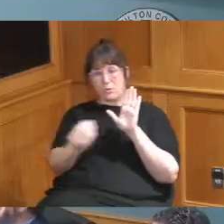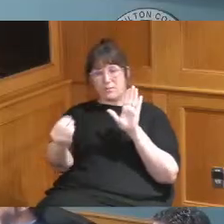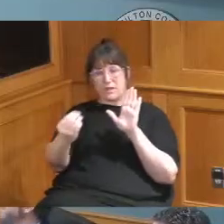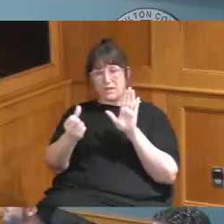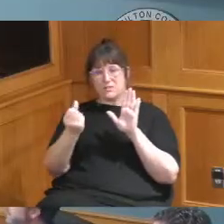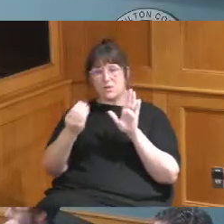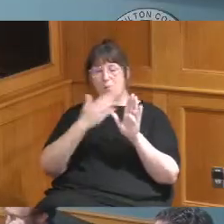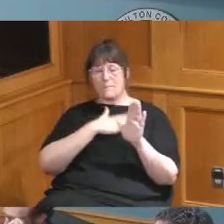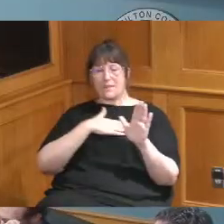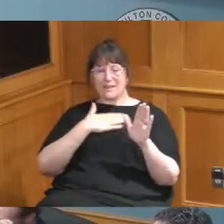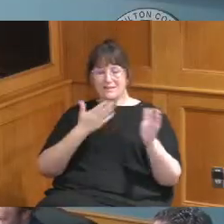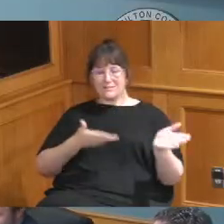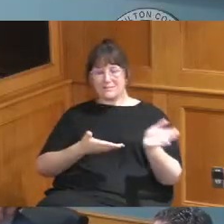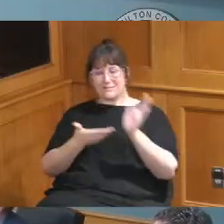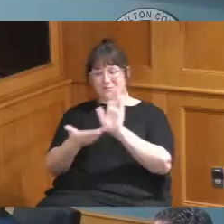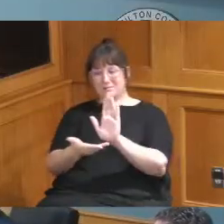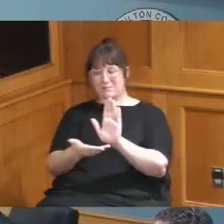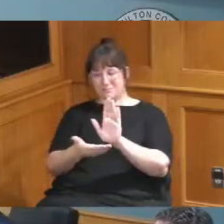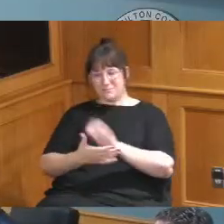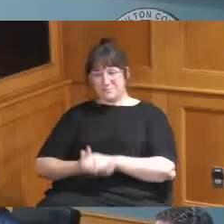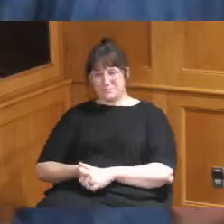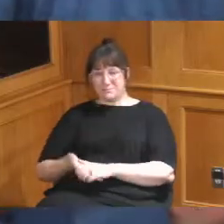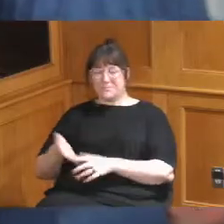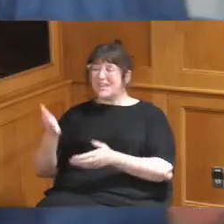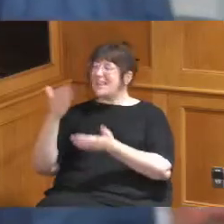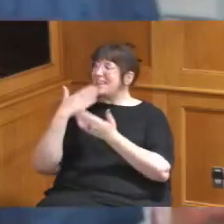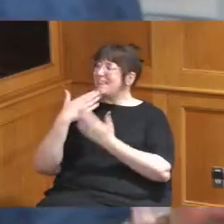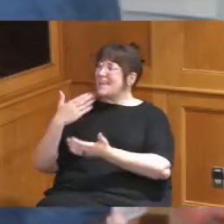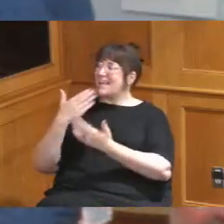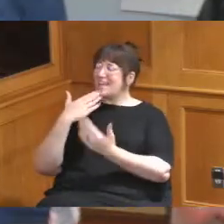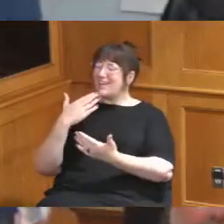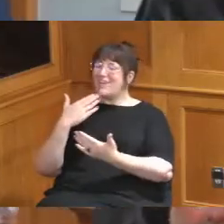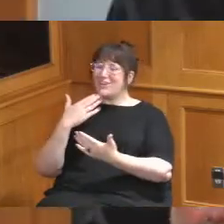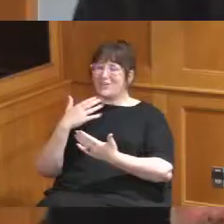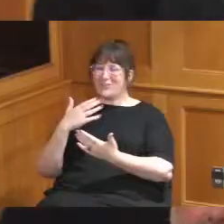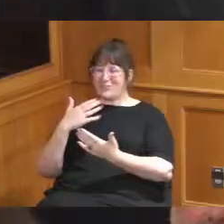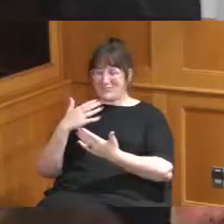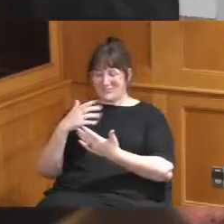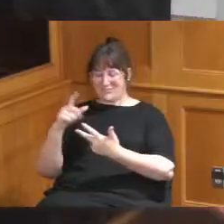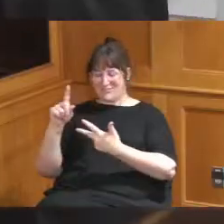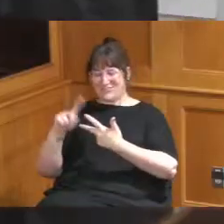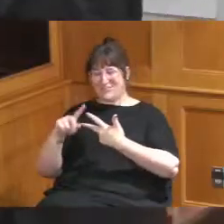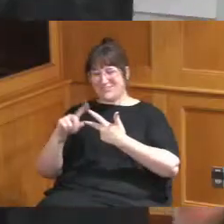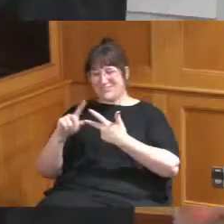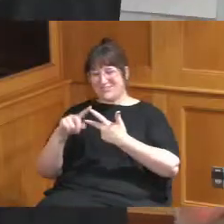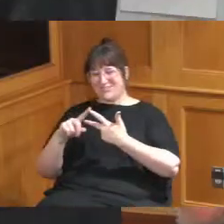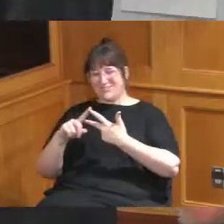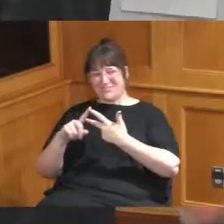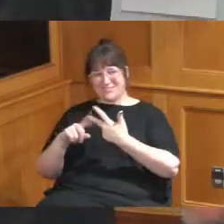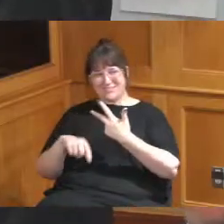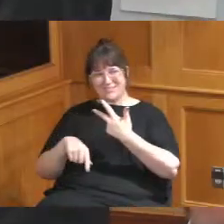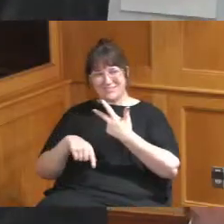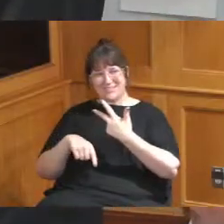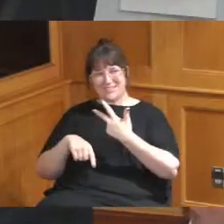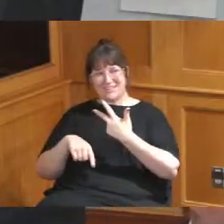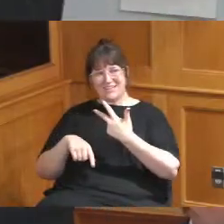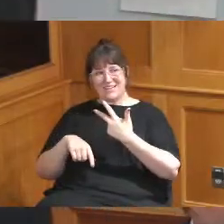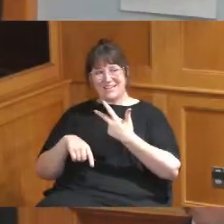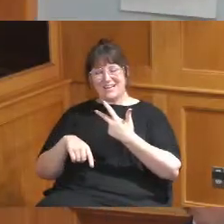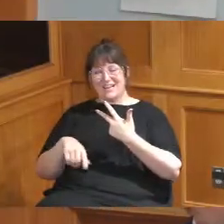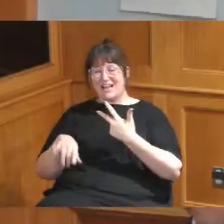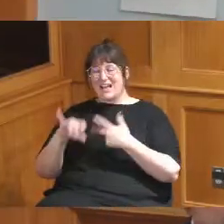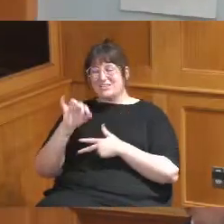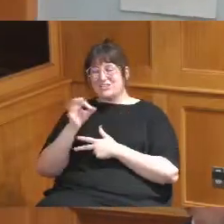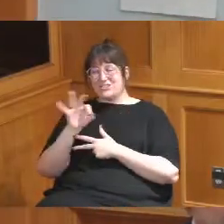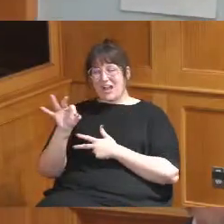please take it away, Pavan Parikh. Thank you, President Driehaus. Yes, so a lot for you and Mr. Aludo. Many of this